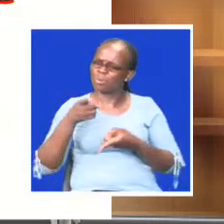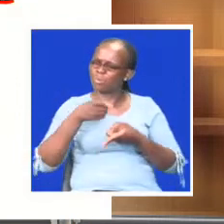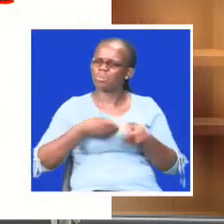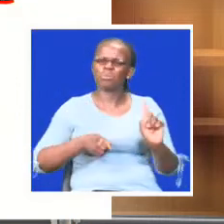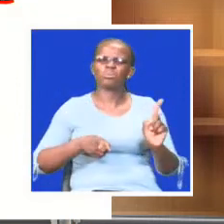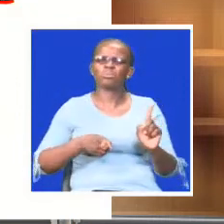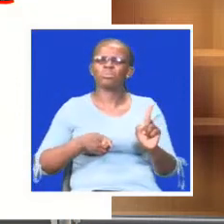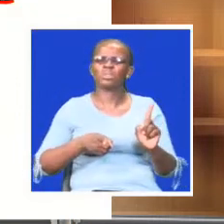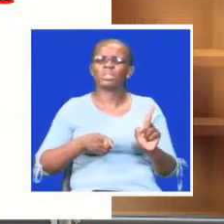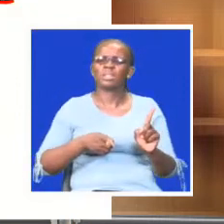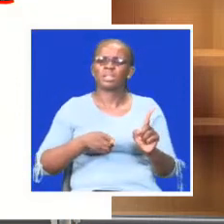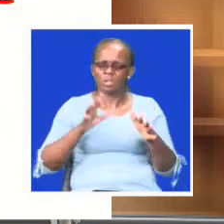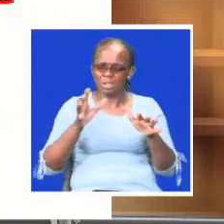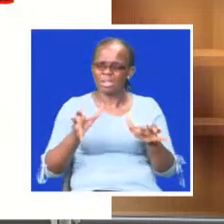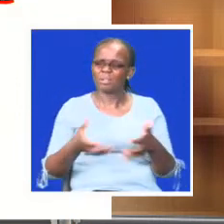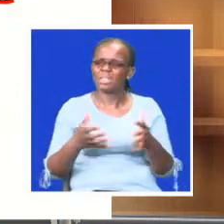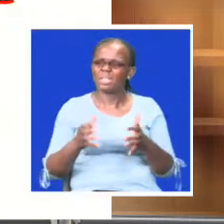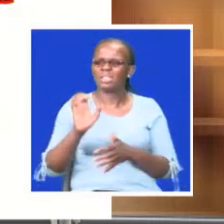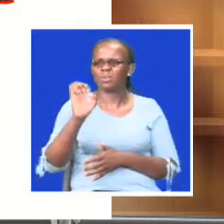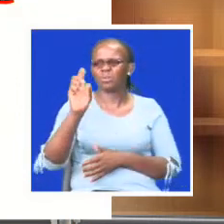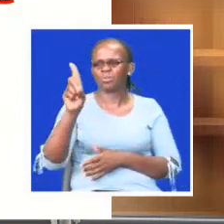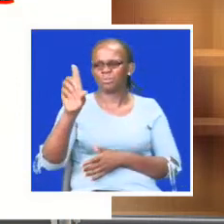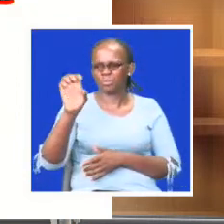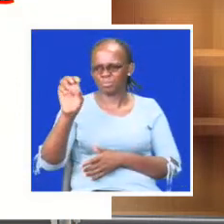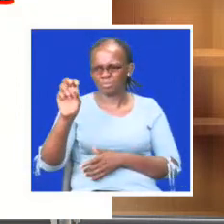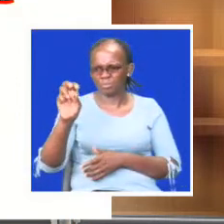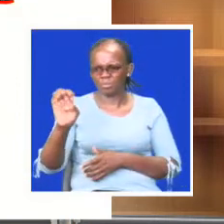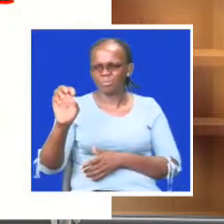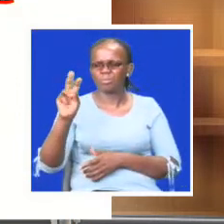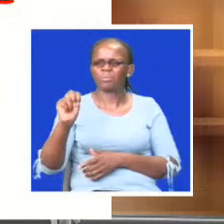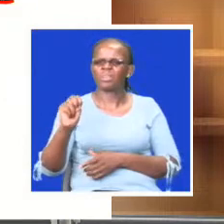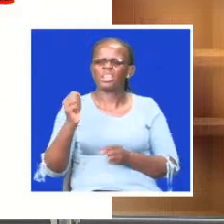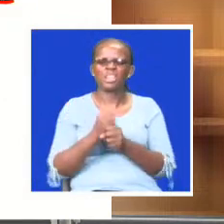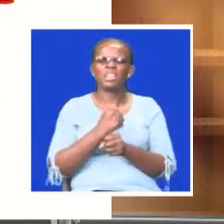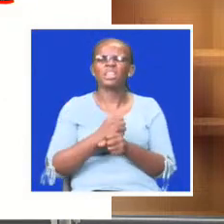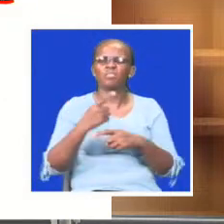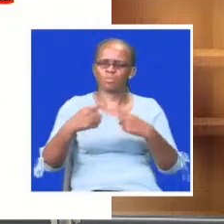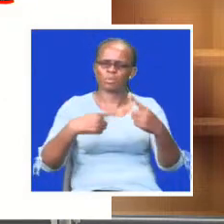Garden of Eden. They will no longer stay in the garden.